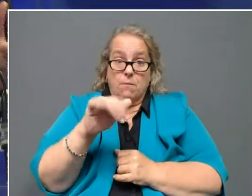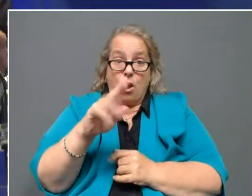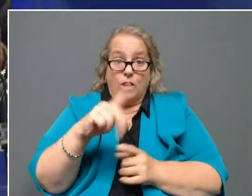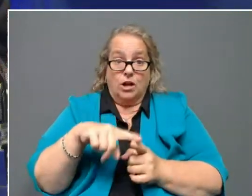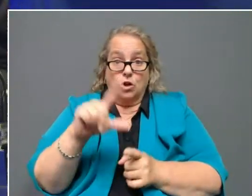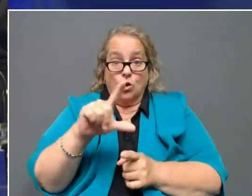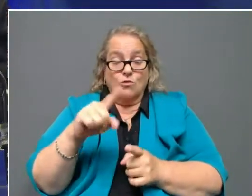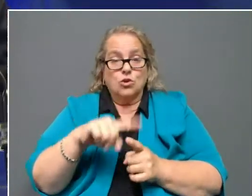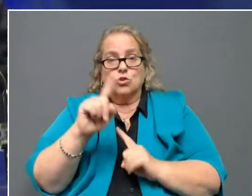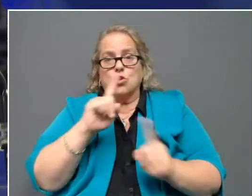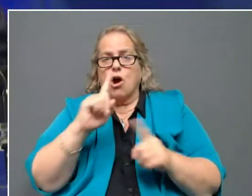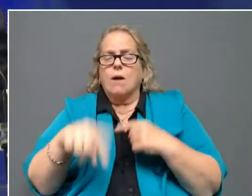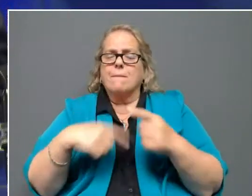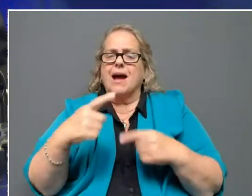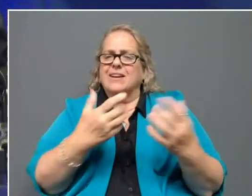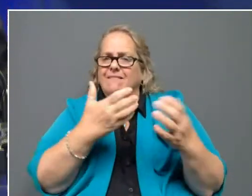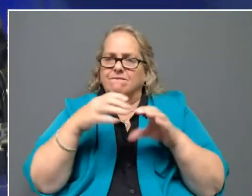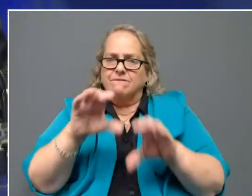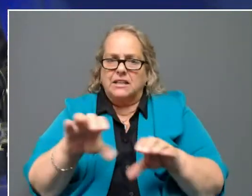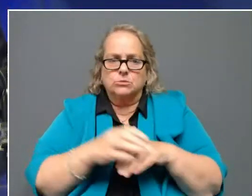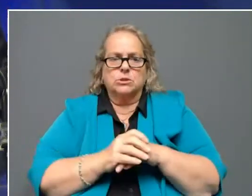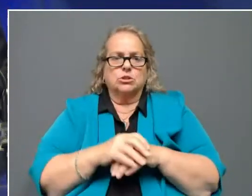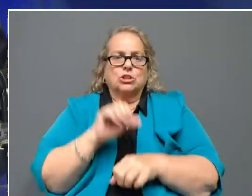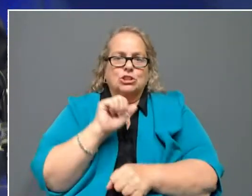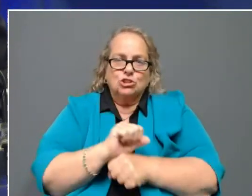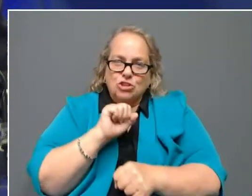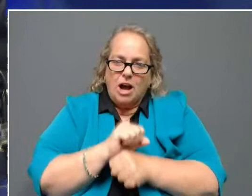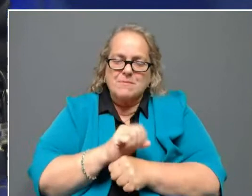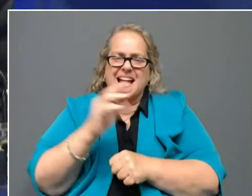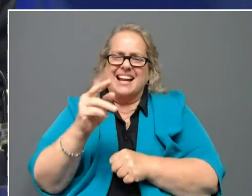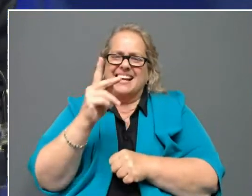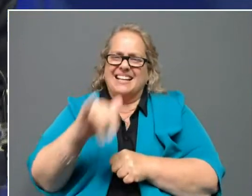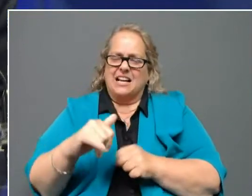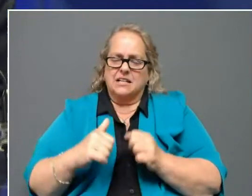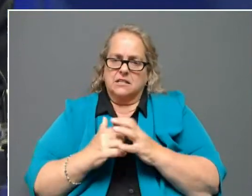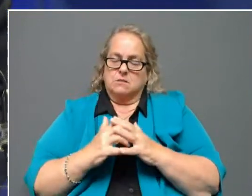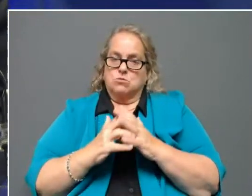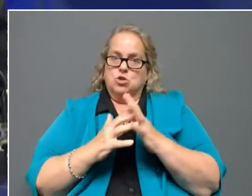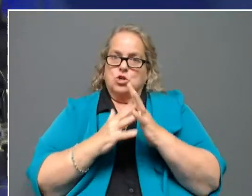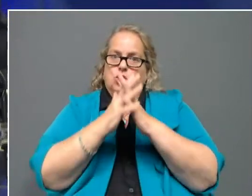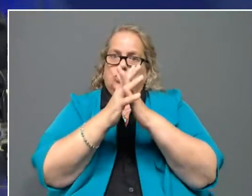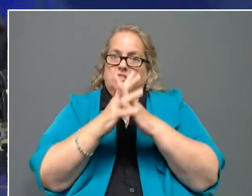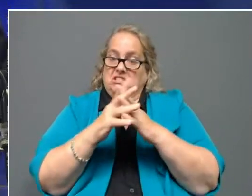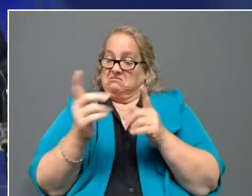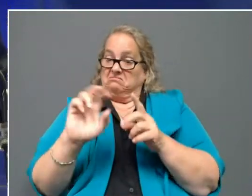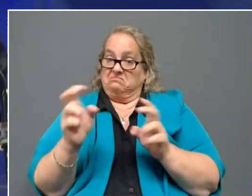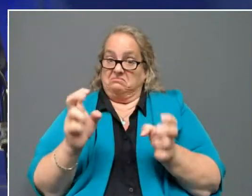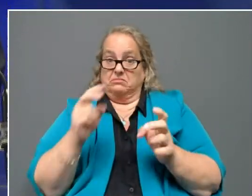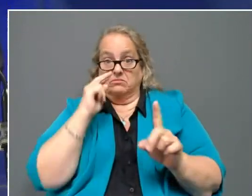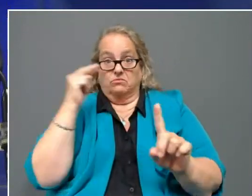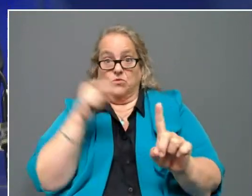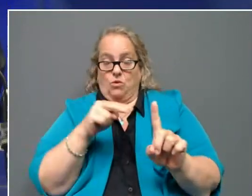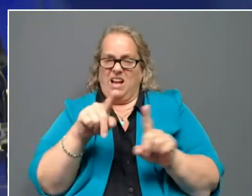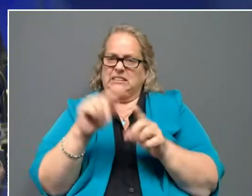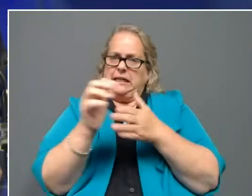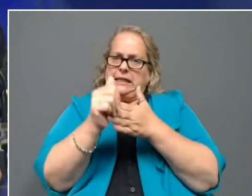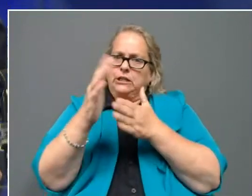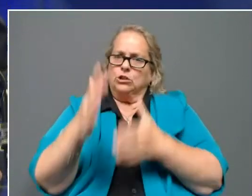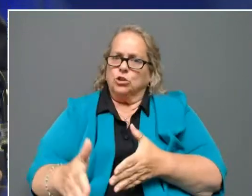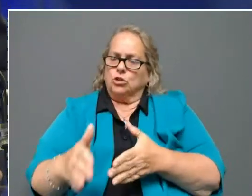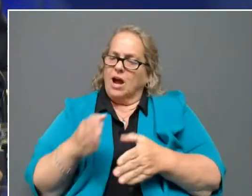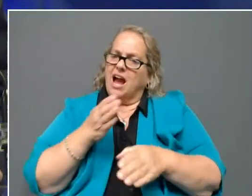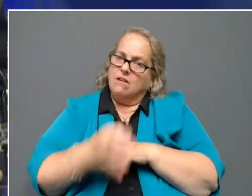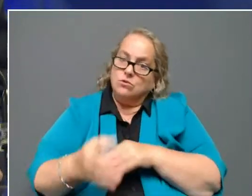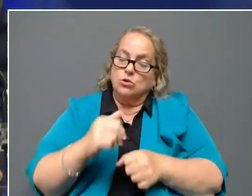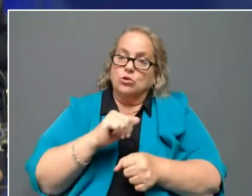investment, jobs, and Kentucky's emerging status as a leader in the post-COVID economy. Before we get to that, I want